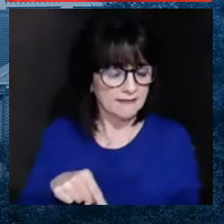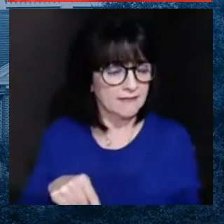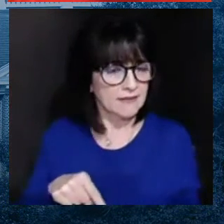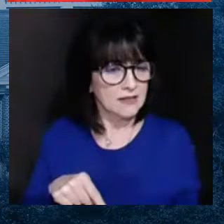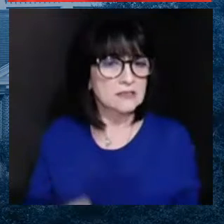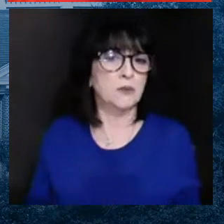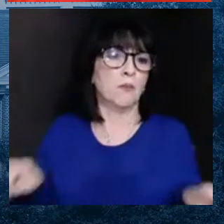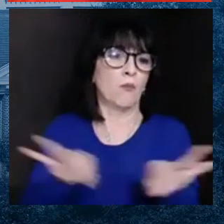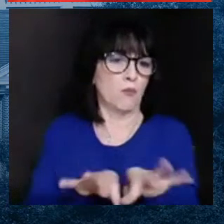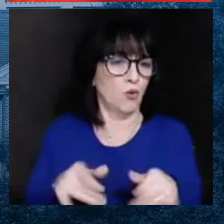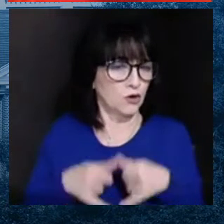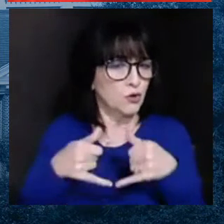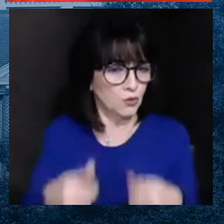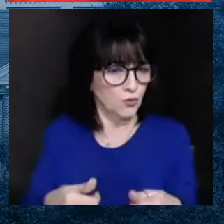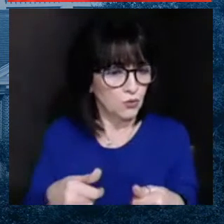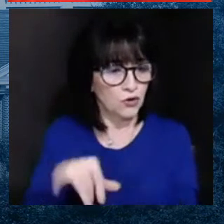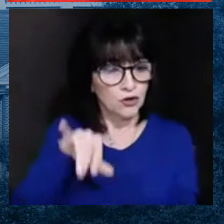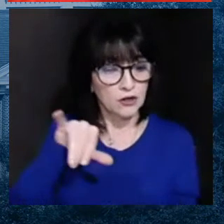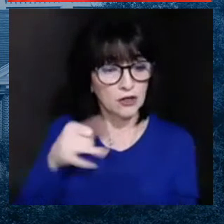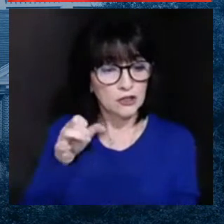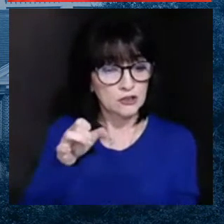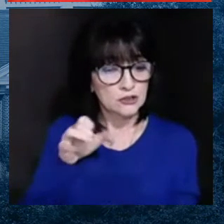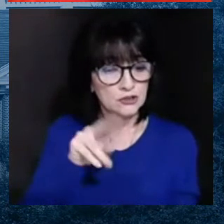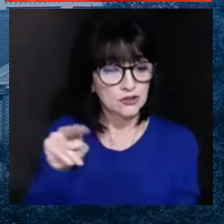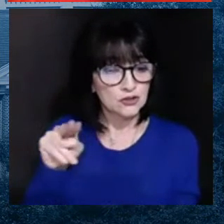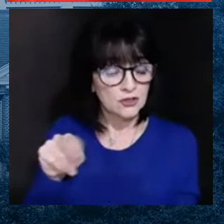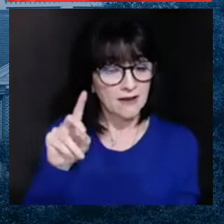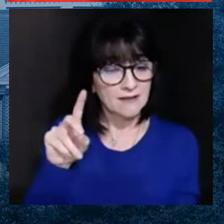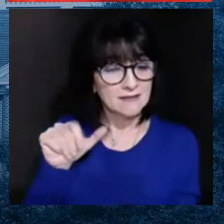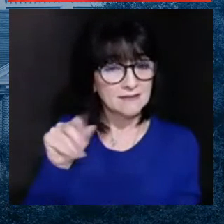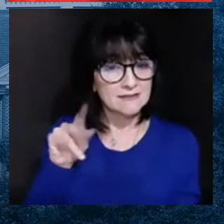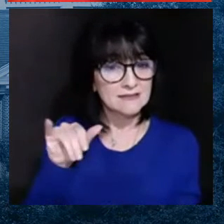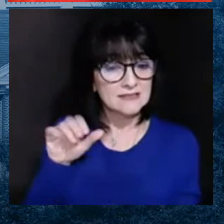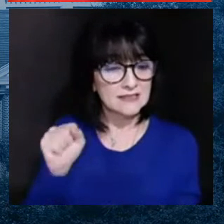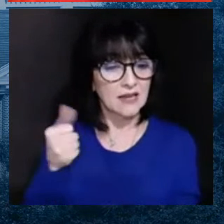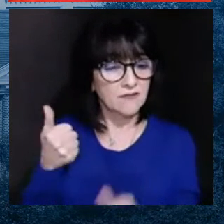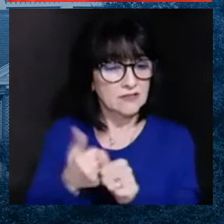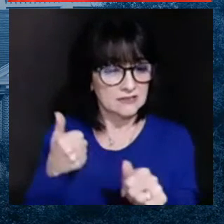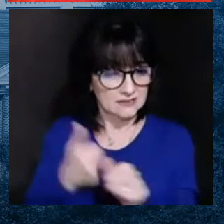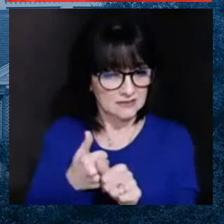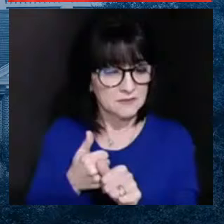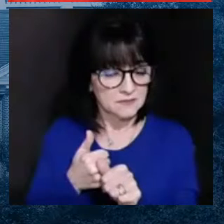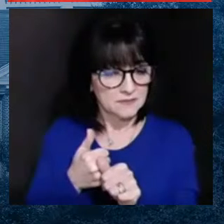Jen Davis with us, who is the Education Associate